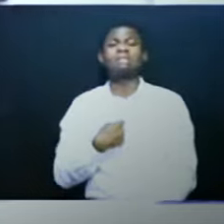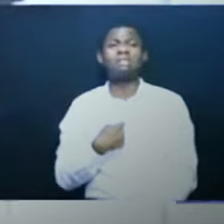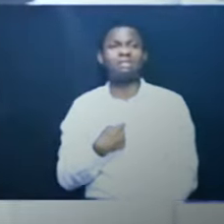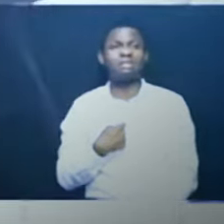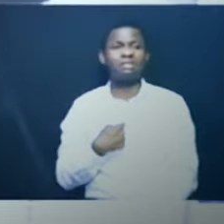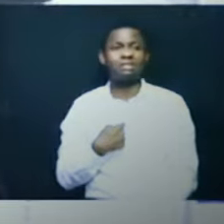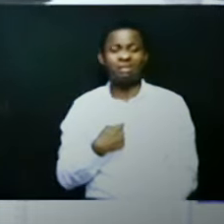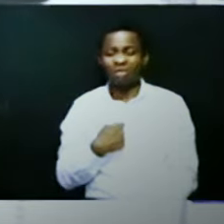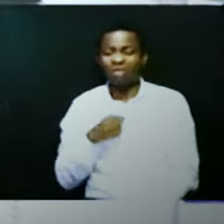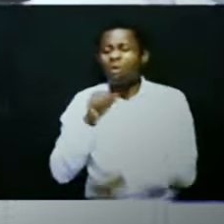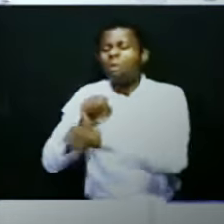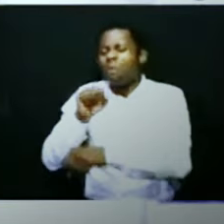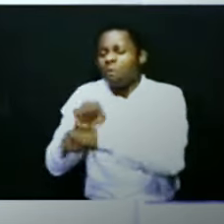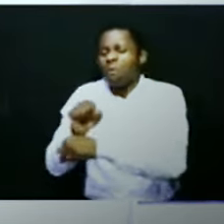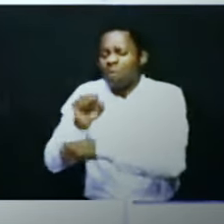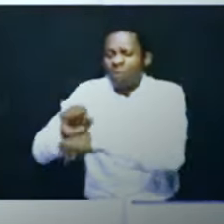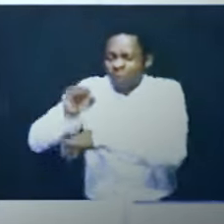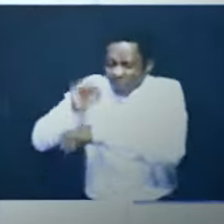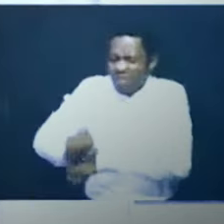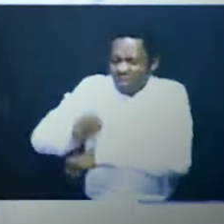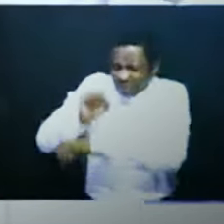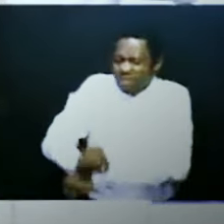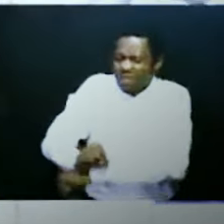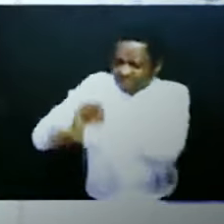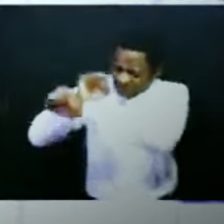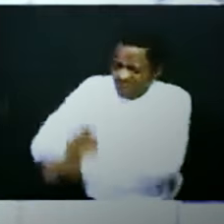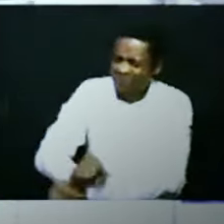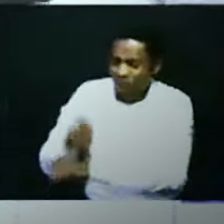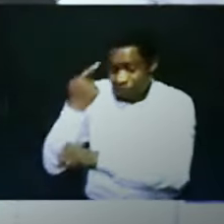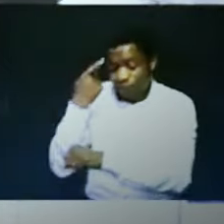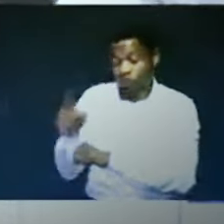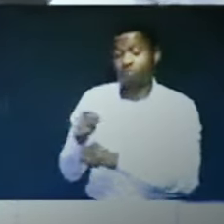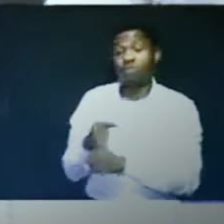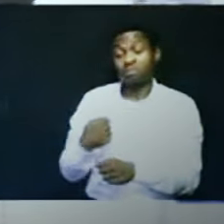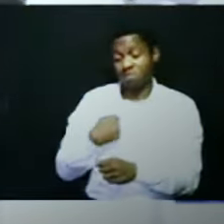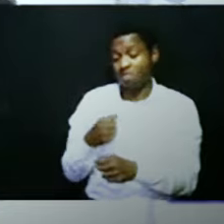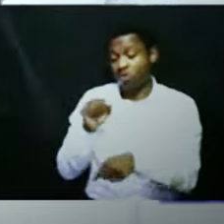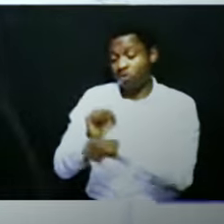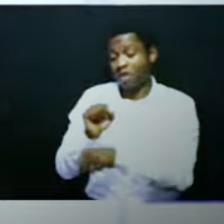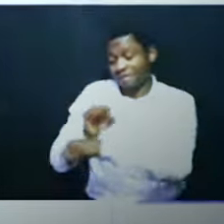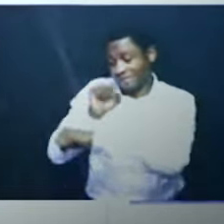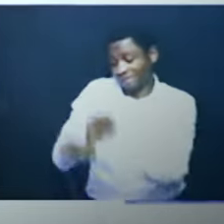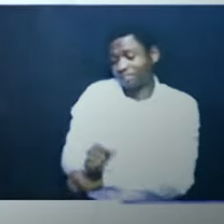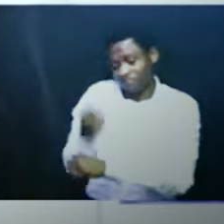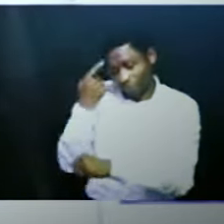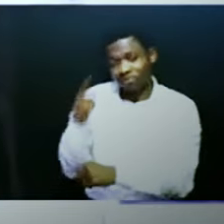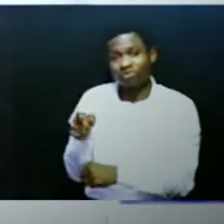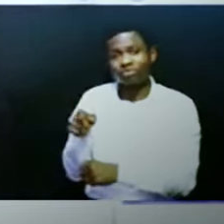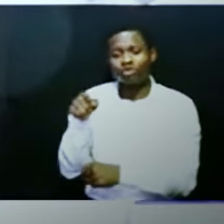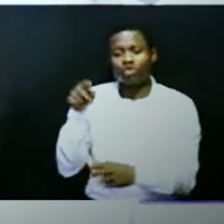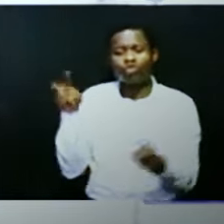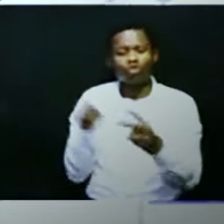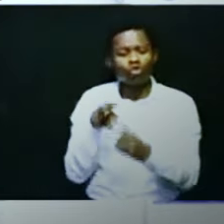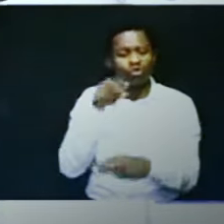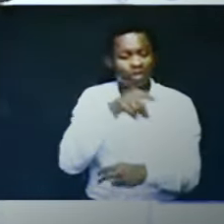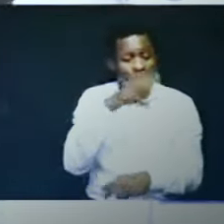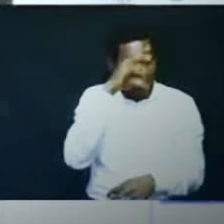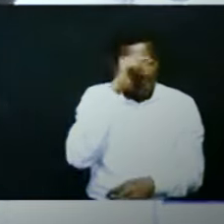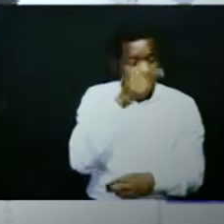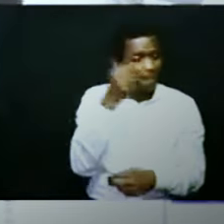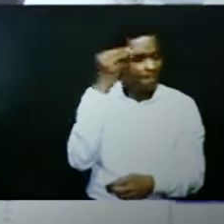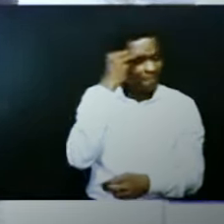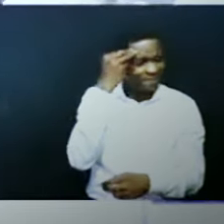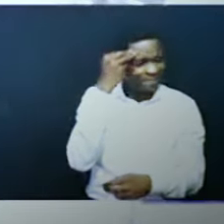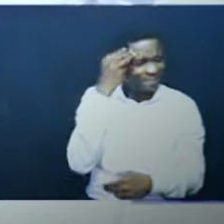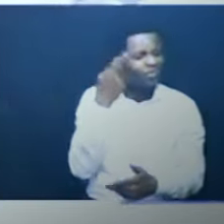Have been slaving for you. So in his mind, what does who is he? To one dream no or sum neja